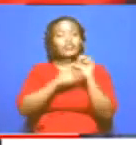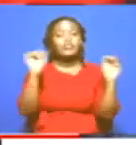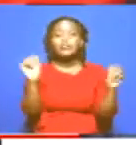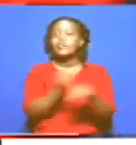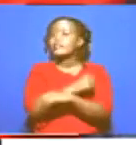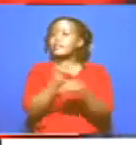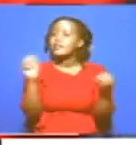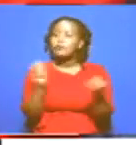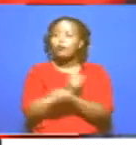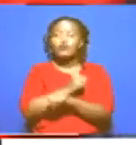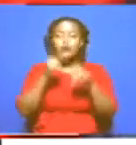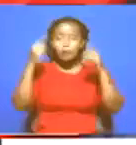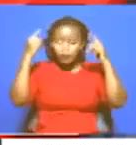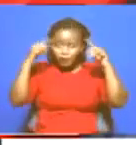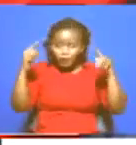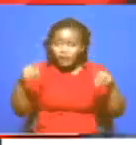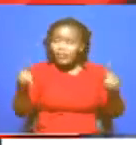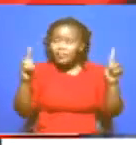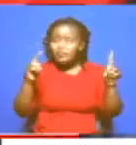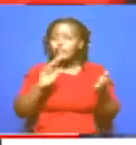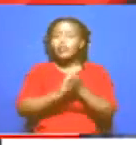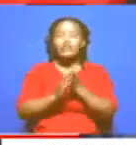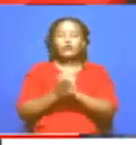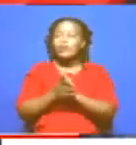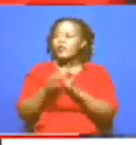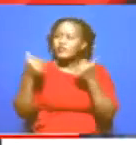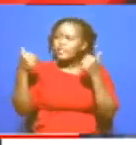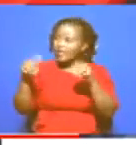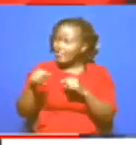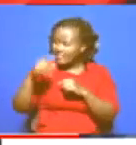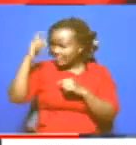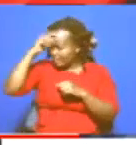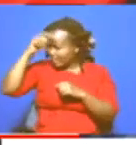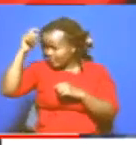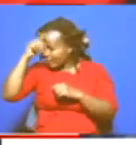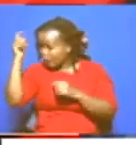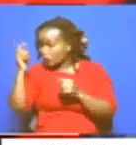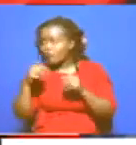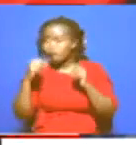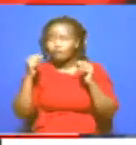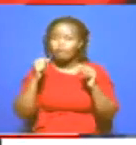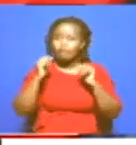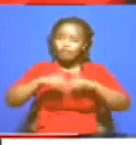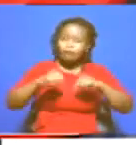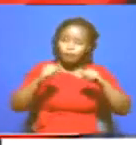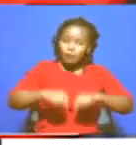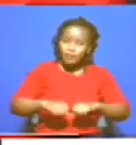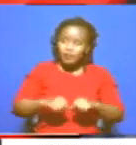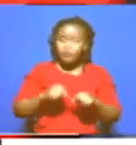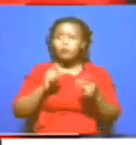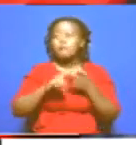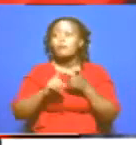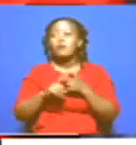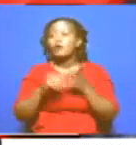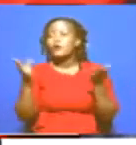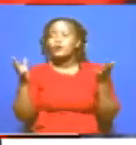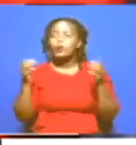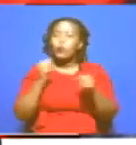without intellectual property, developing intellectual property, doing